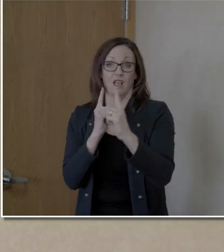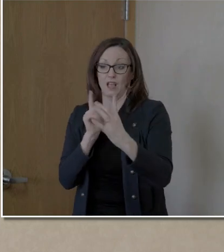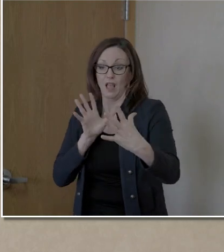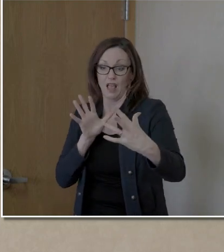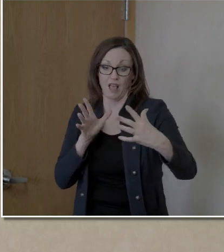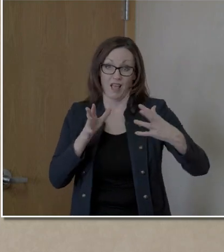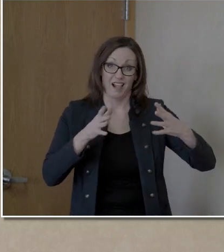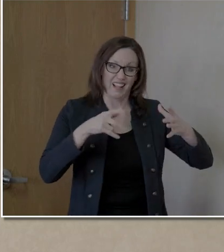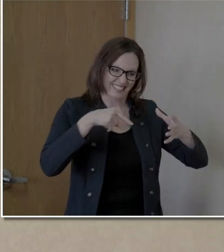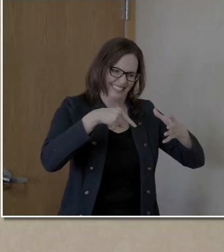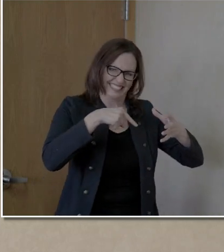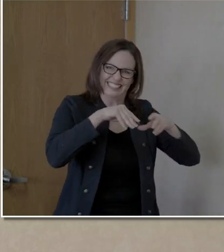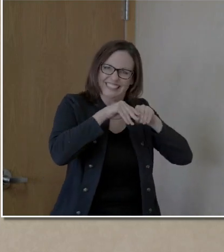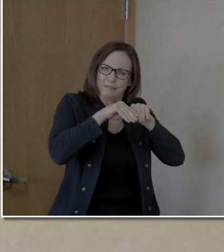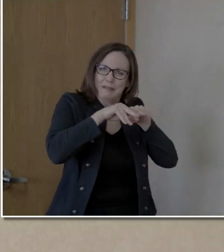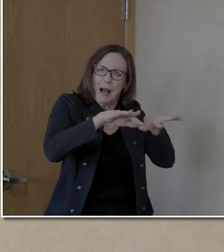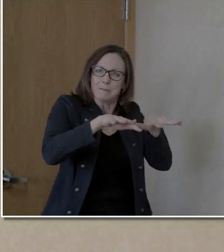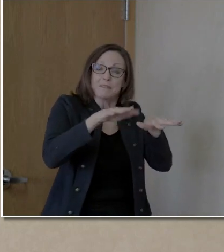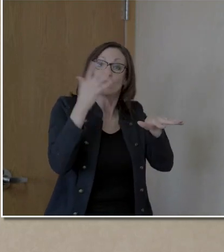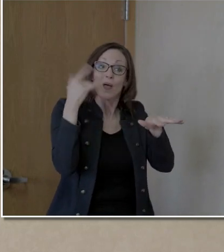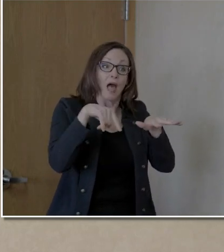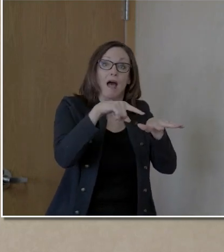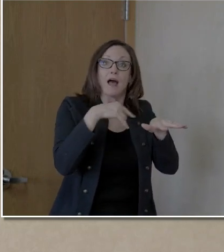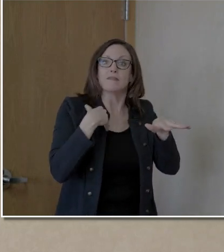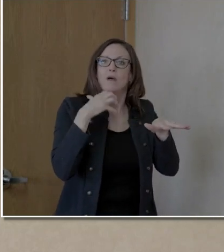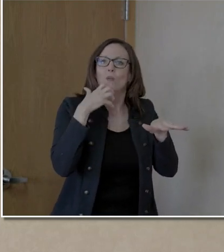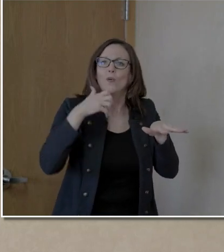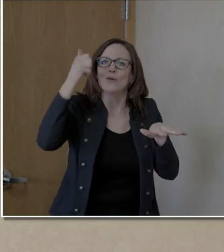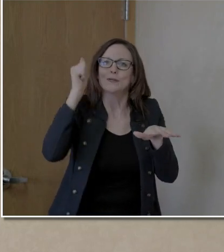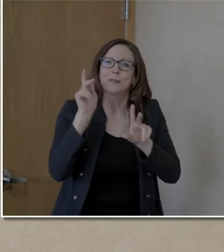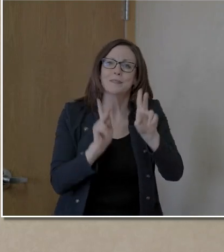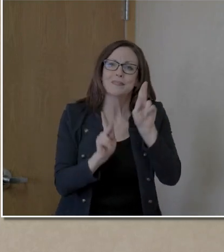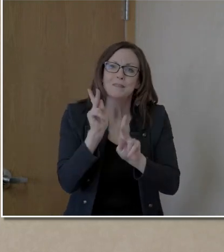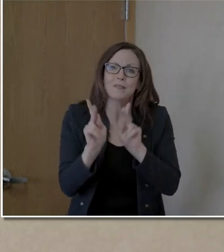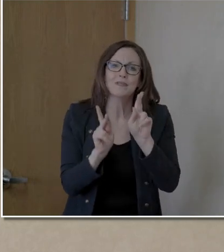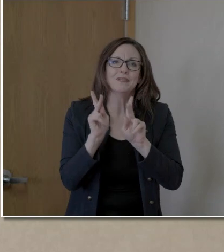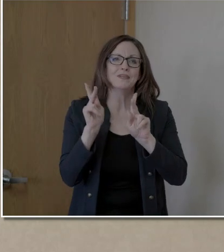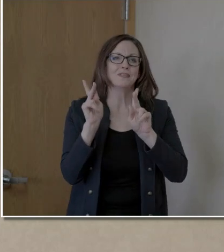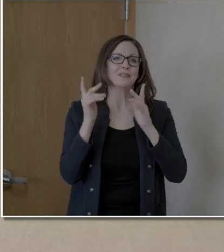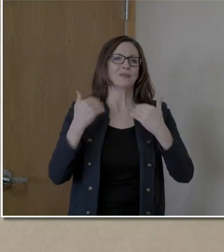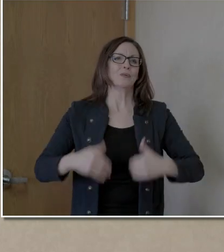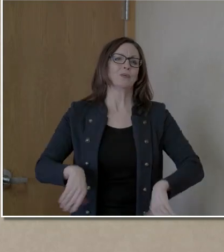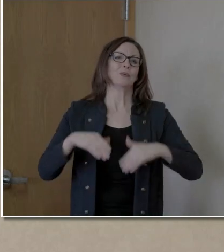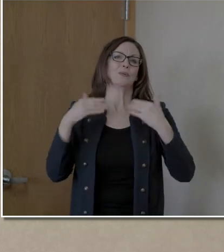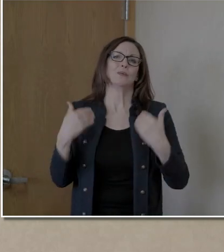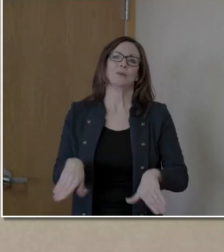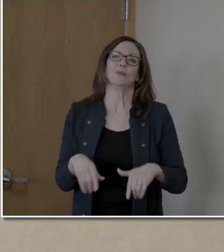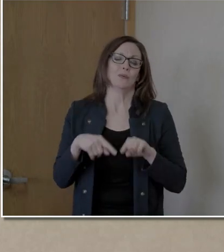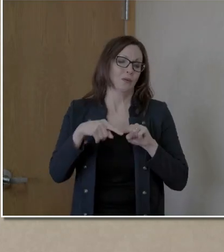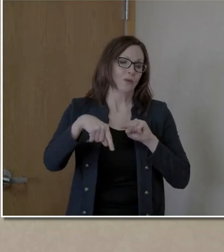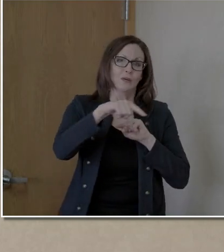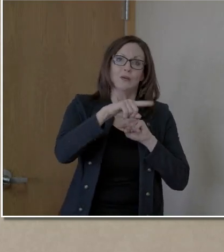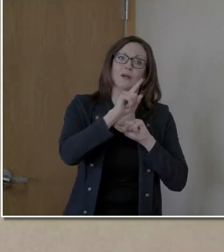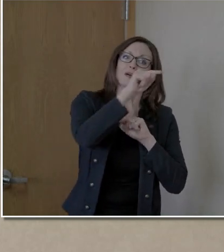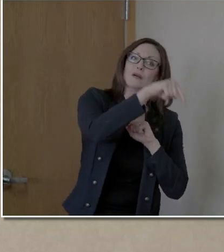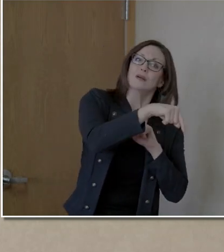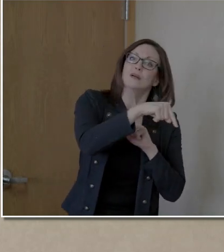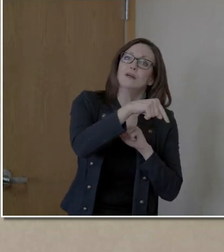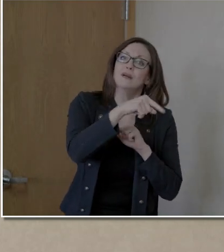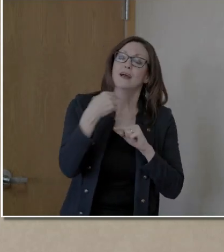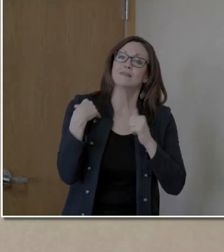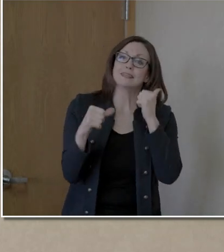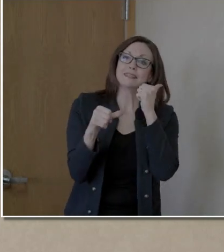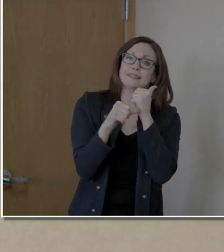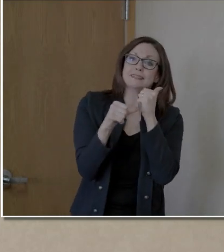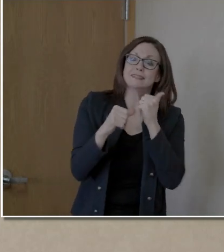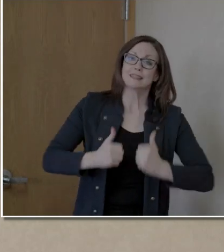homes to our senior members of our community, they are a particular place where risk of infection is